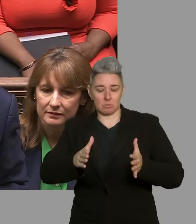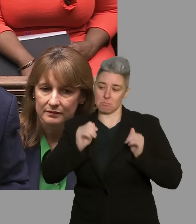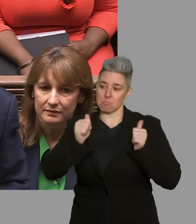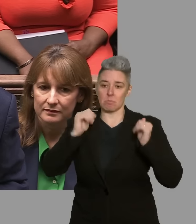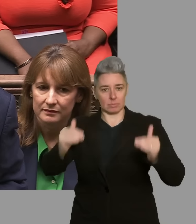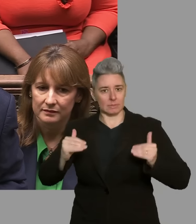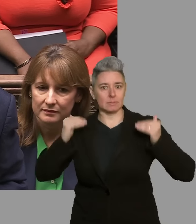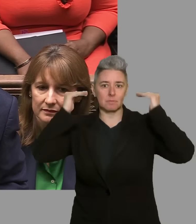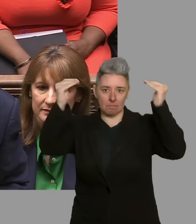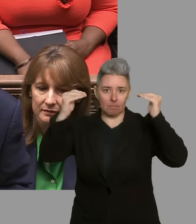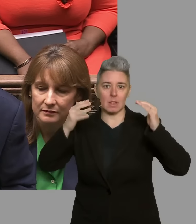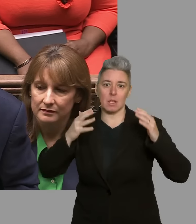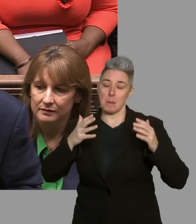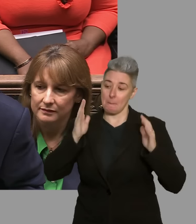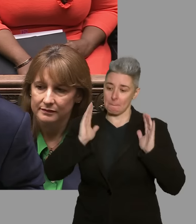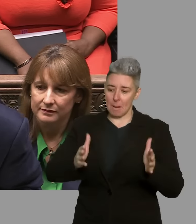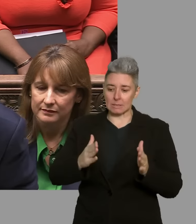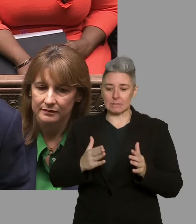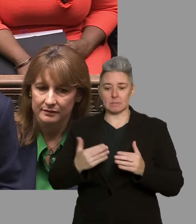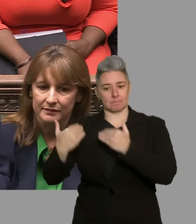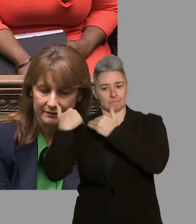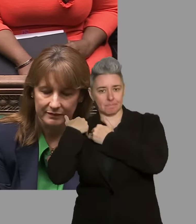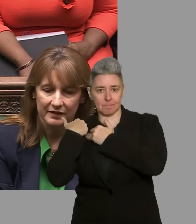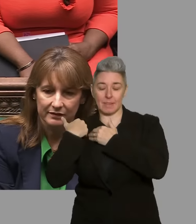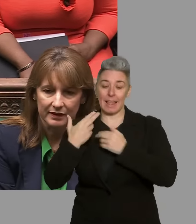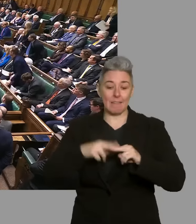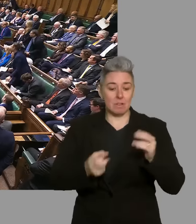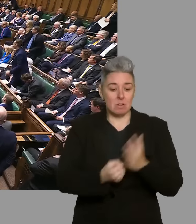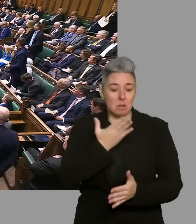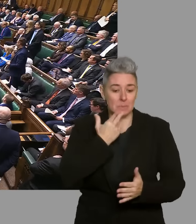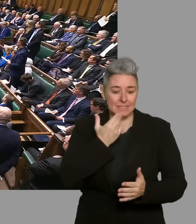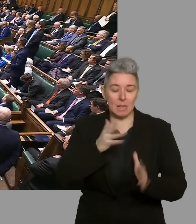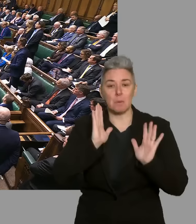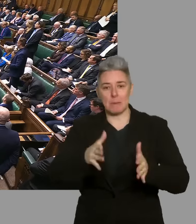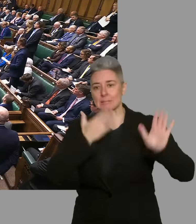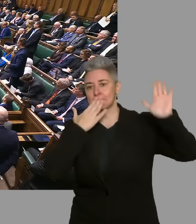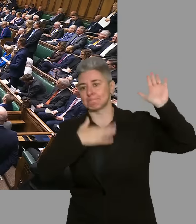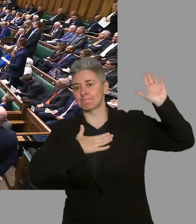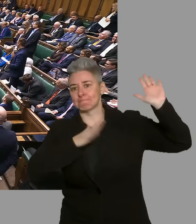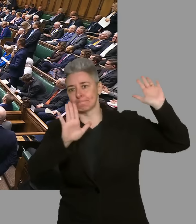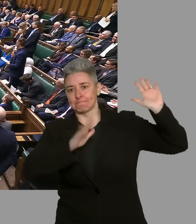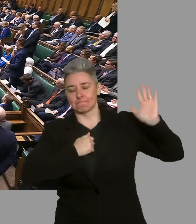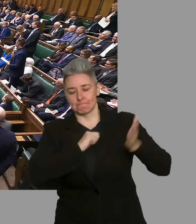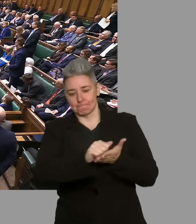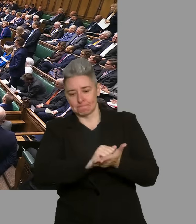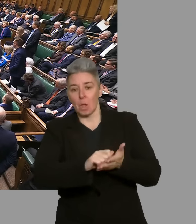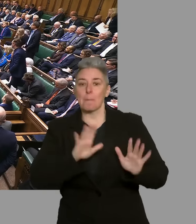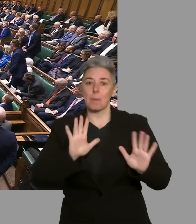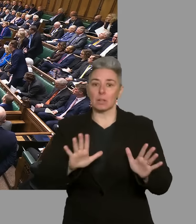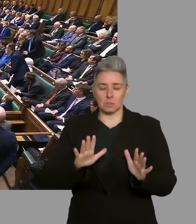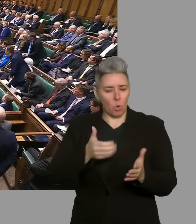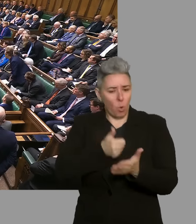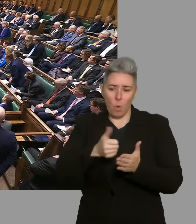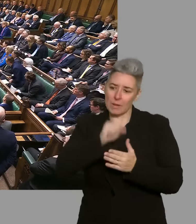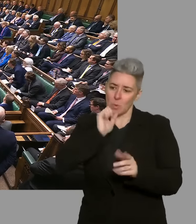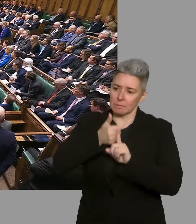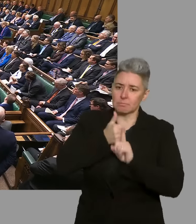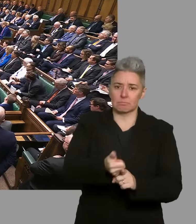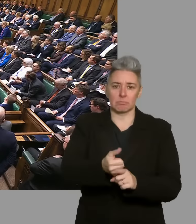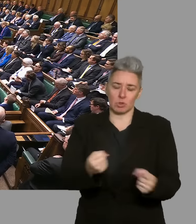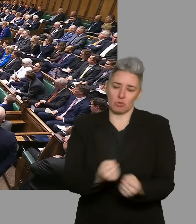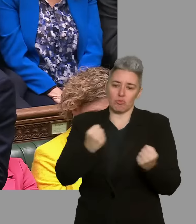stand up for a strong, independent BBC. Davey. Mr. Speaker, the Prime Minister is right that the